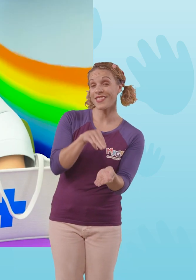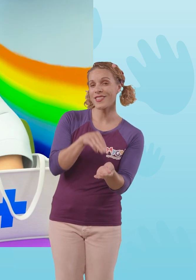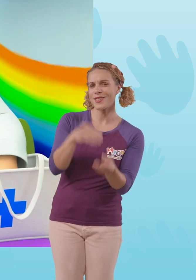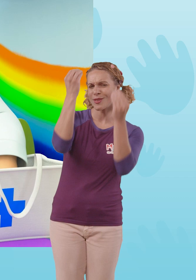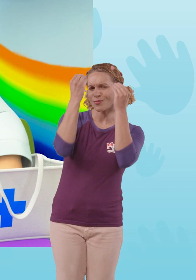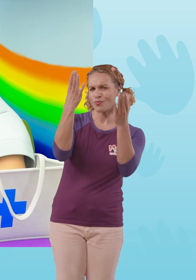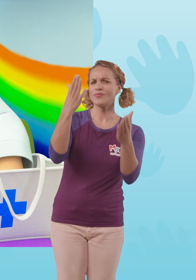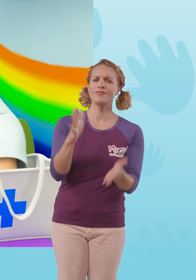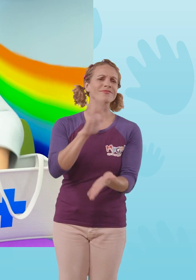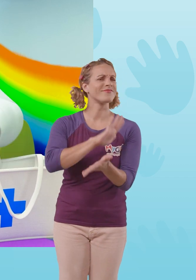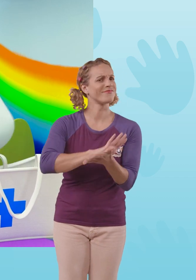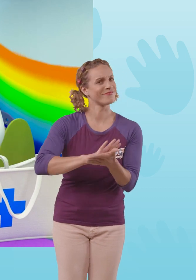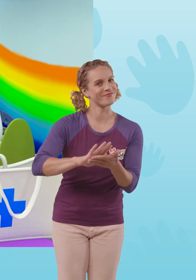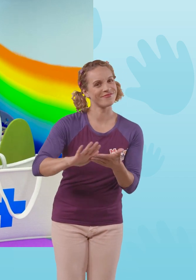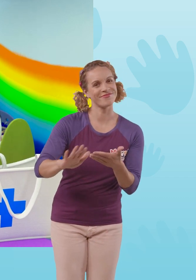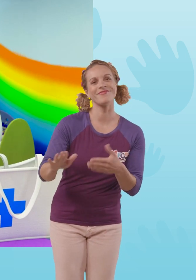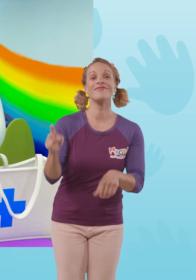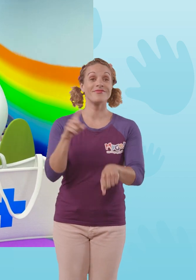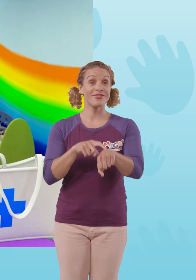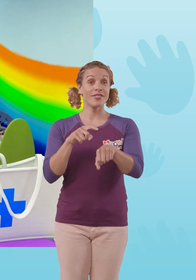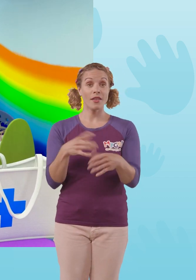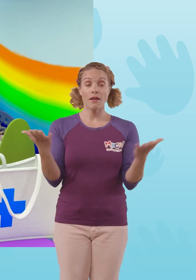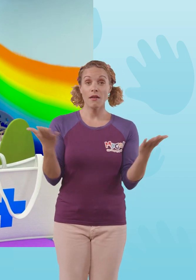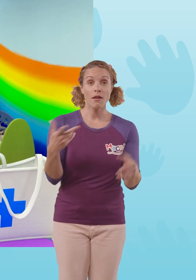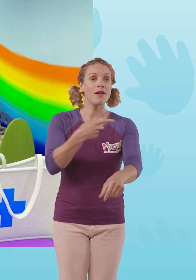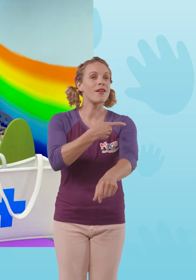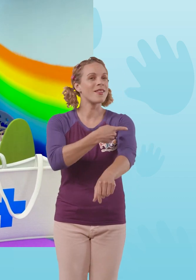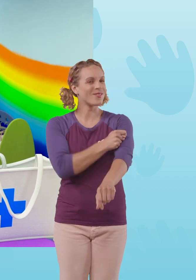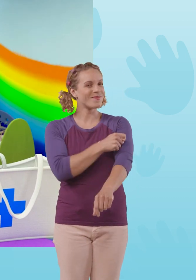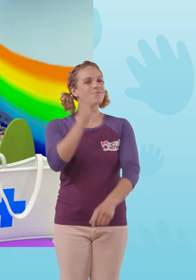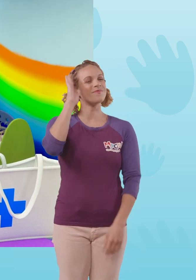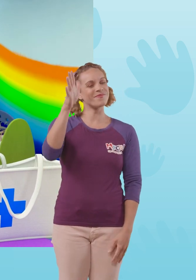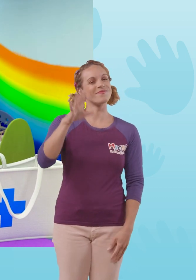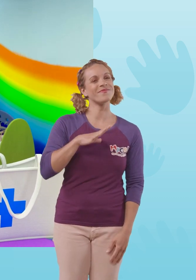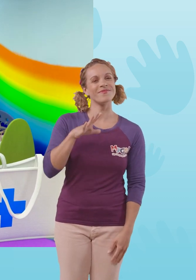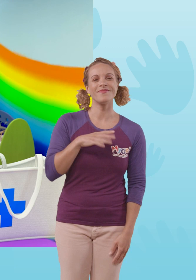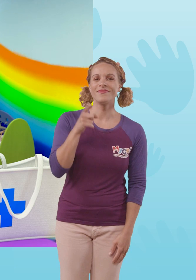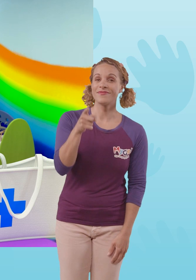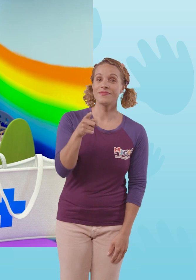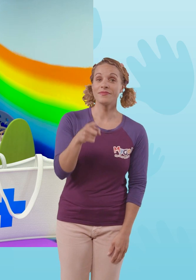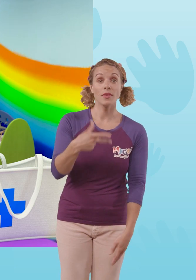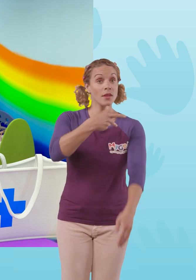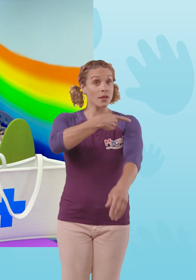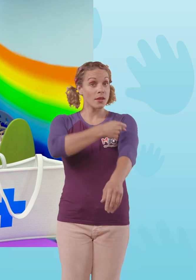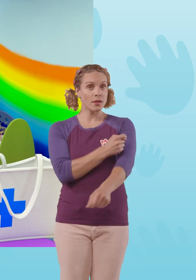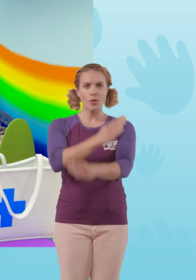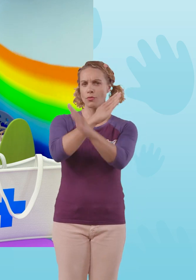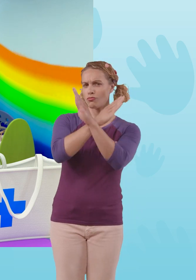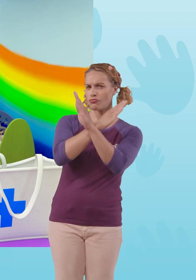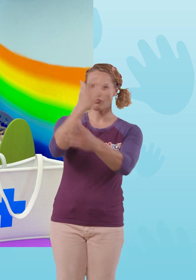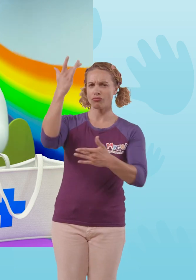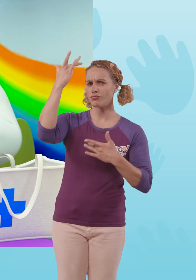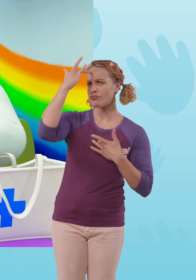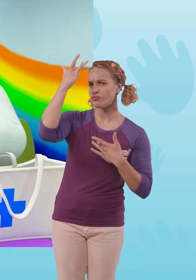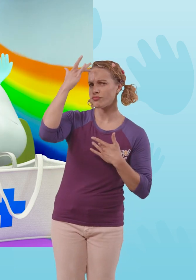Here's the doctor, he's so very kind. It's time for your jab, you will be fine. The jab